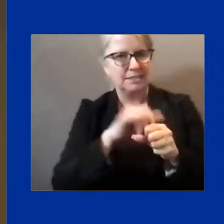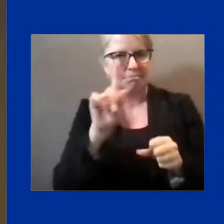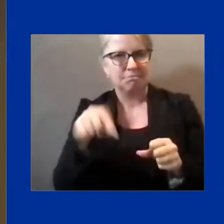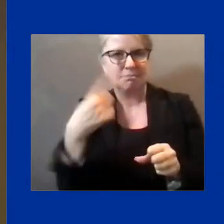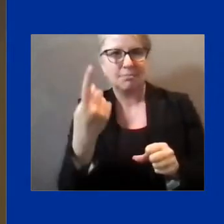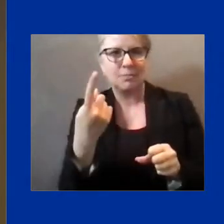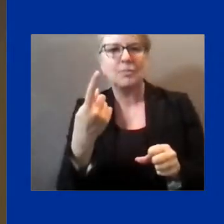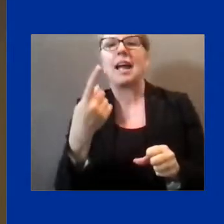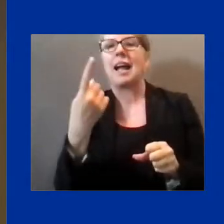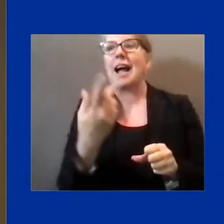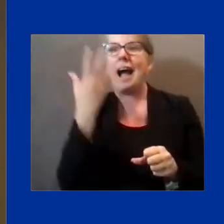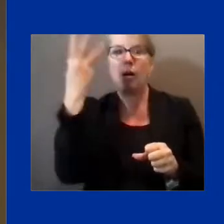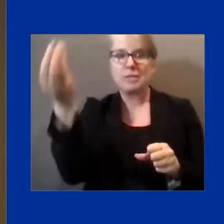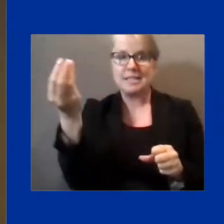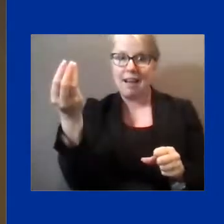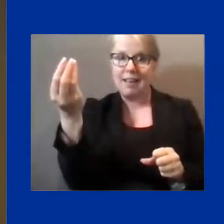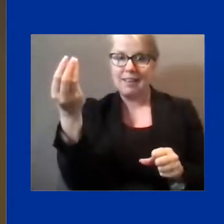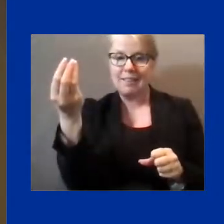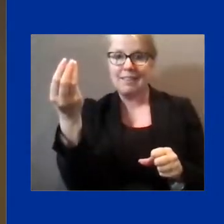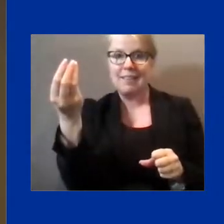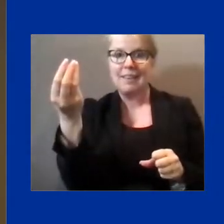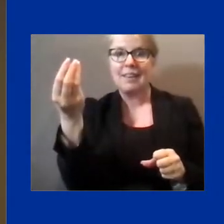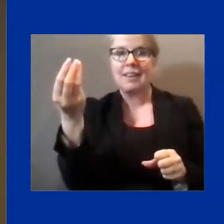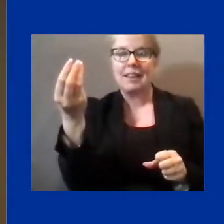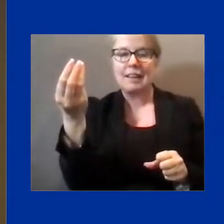When you're outside and you're going to be within